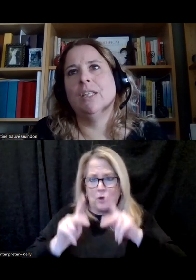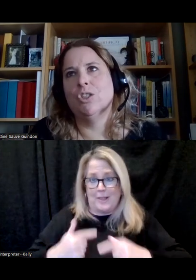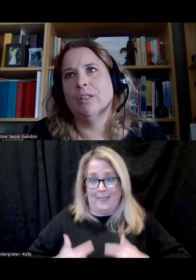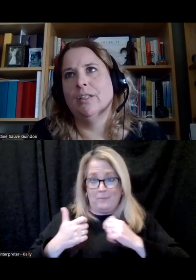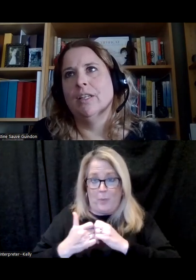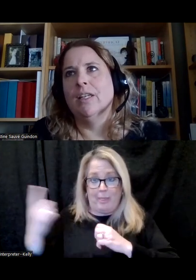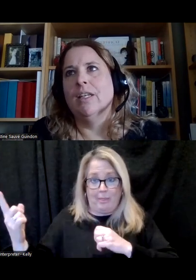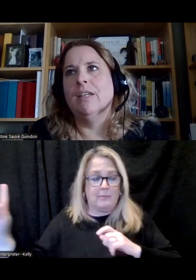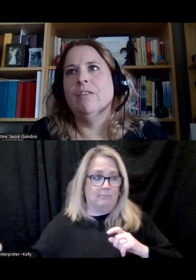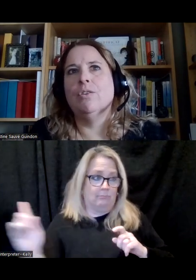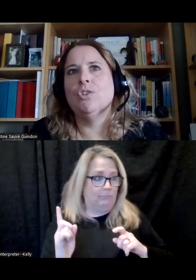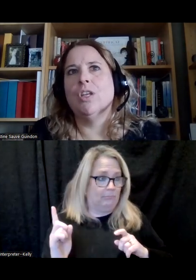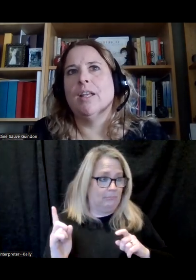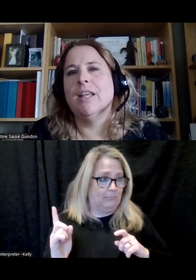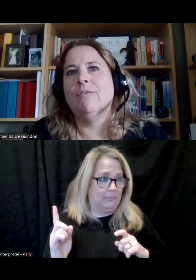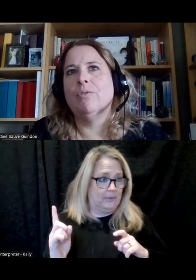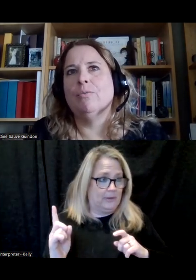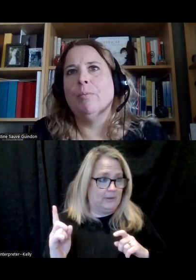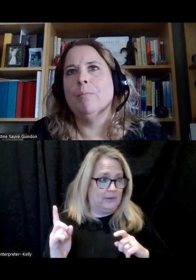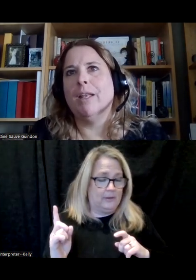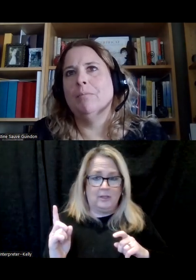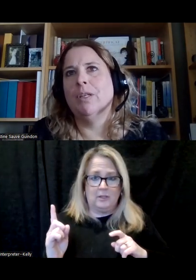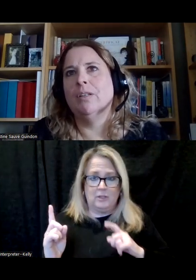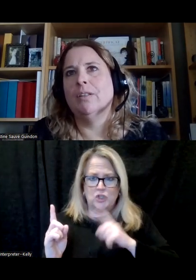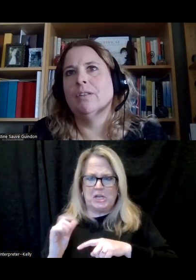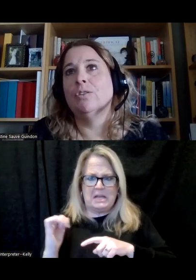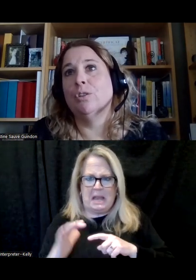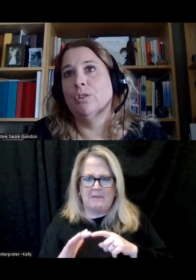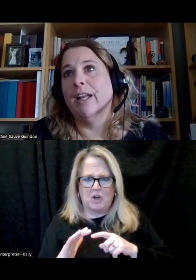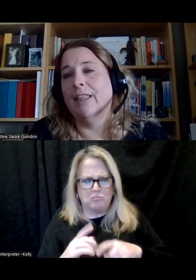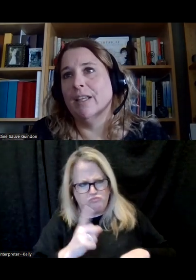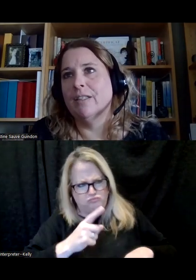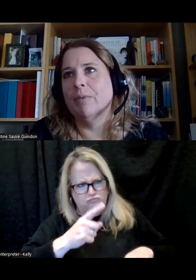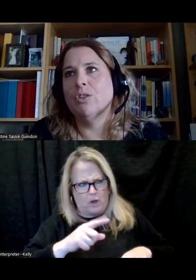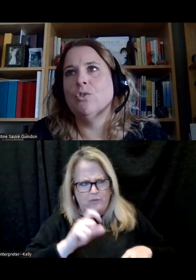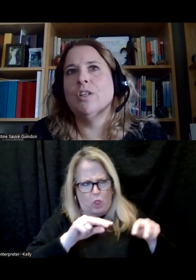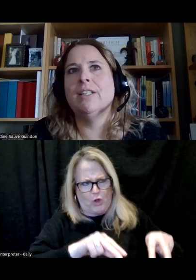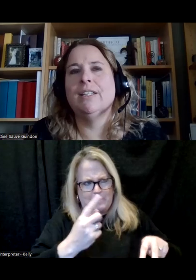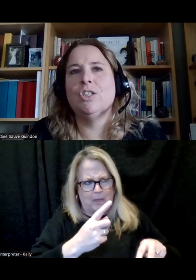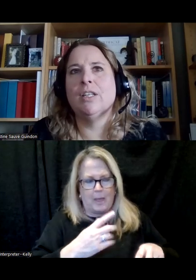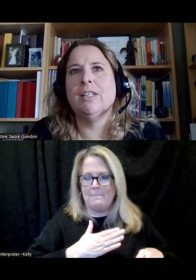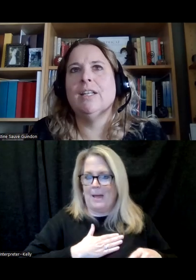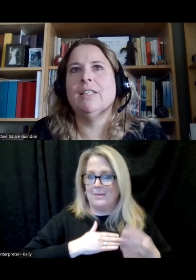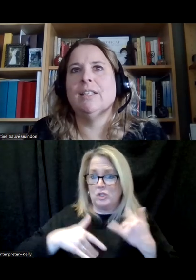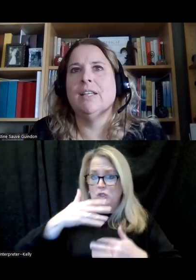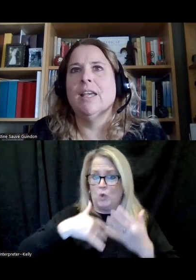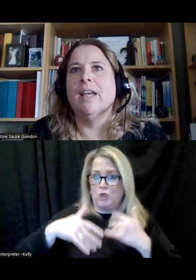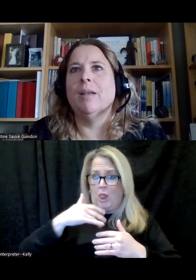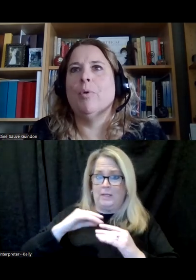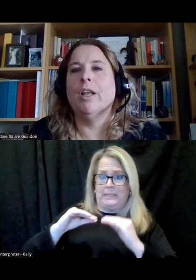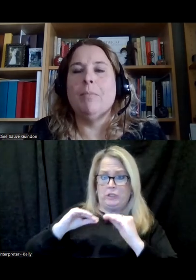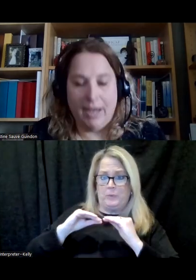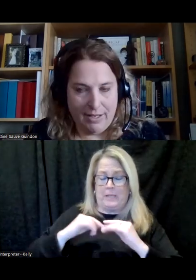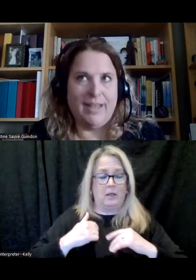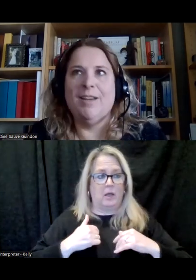into the kitchen. Even though she had never reprimanded me to look at things, my social conditioning kicked in and